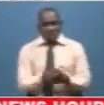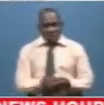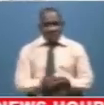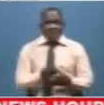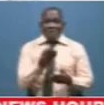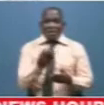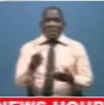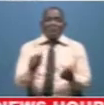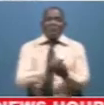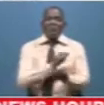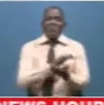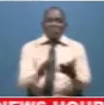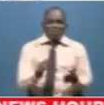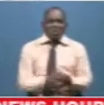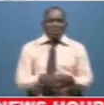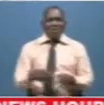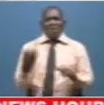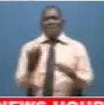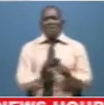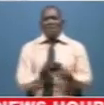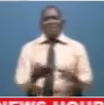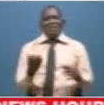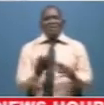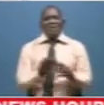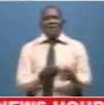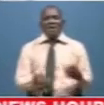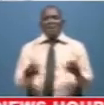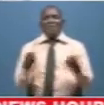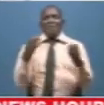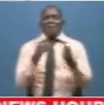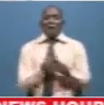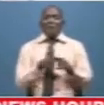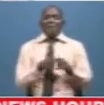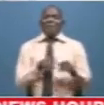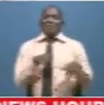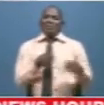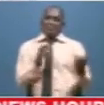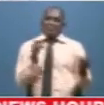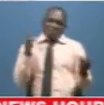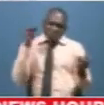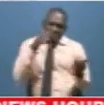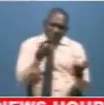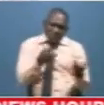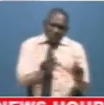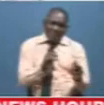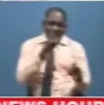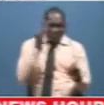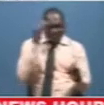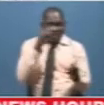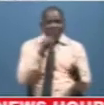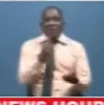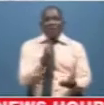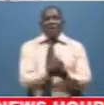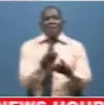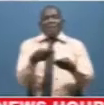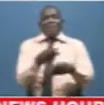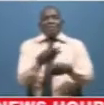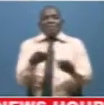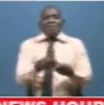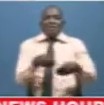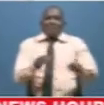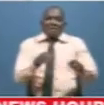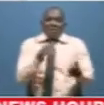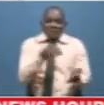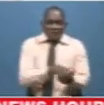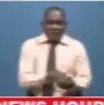nyoma. Beye ya kayaka de da da da. Ya shun any musa, ya kon in champ brimbri. Ya kwa kotono, obo my yen huno.